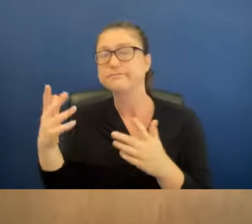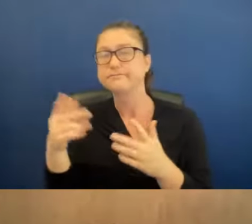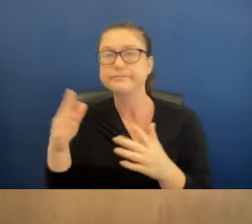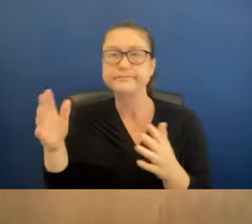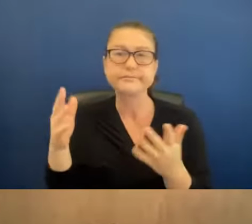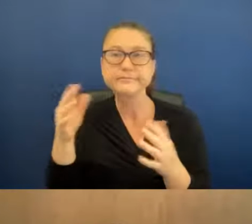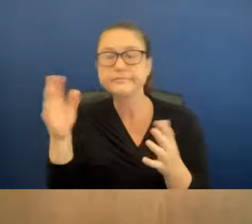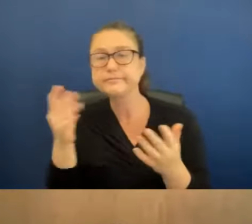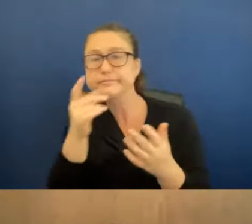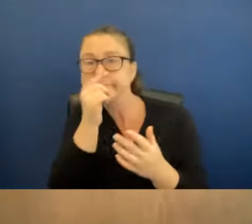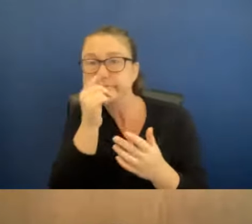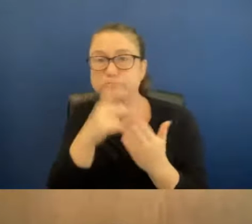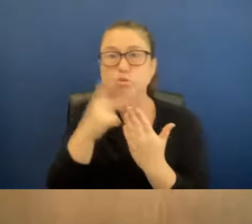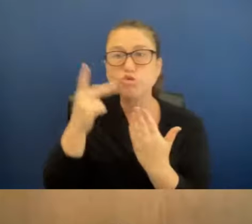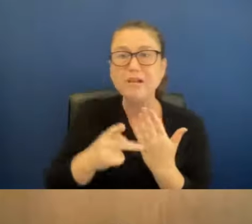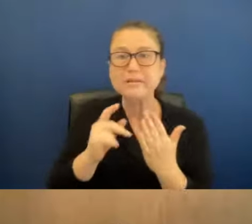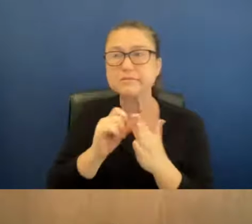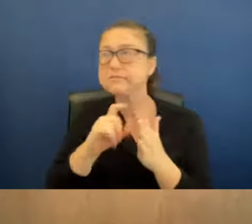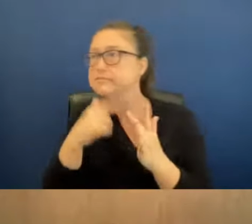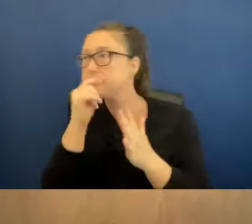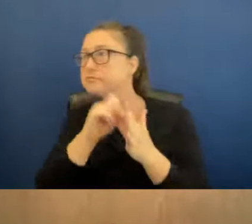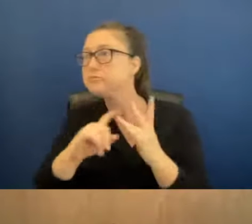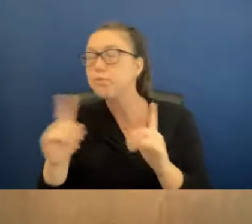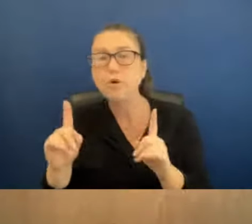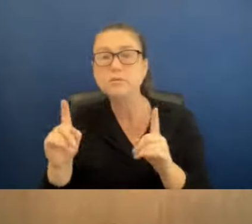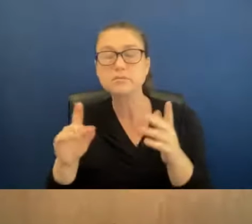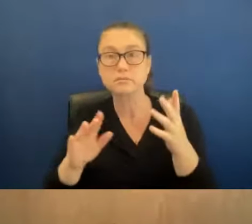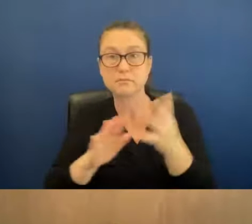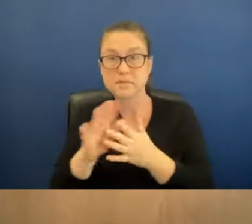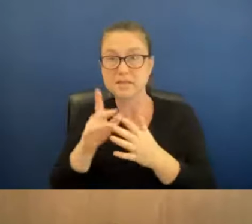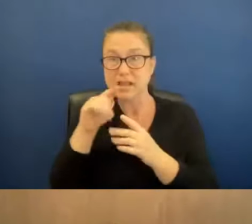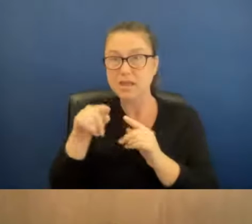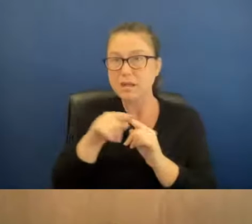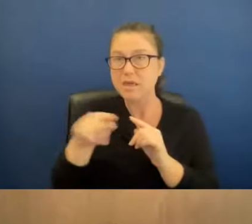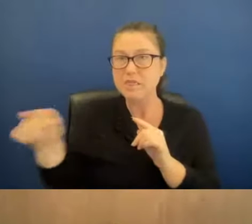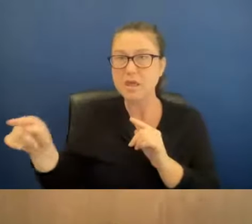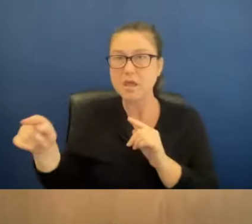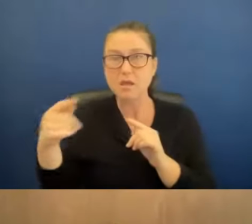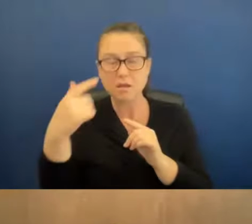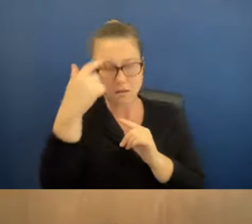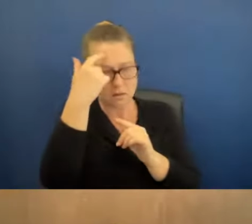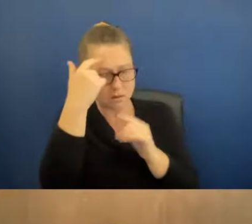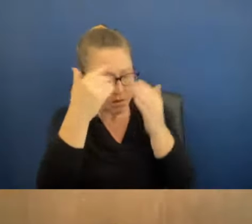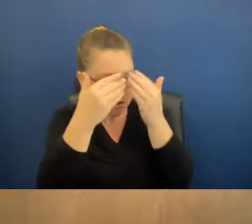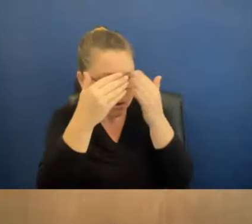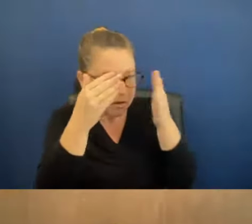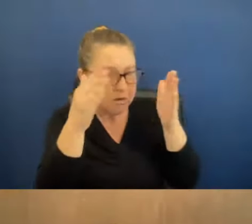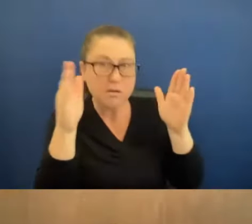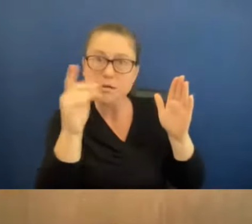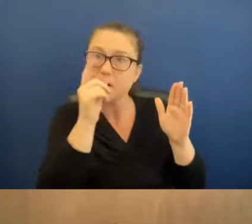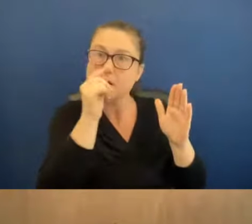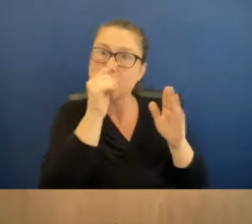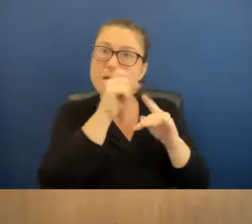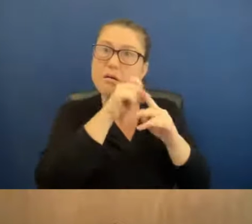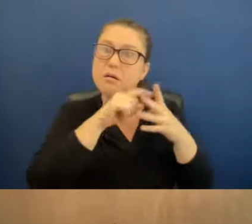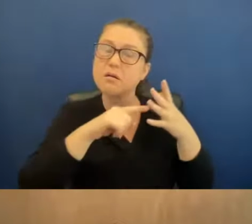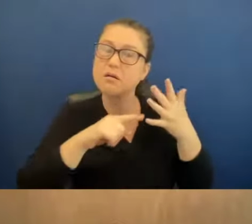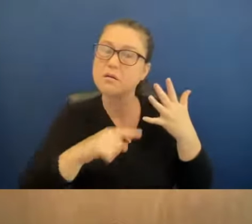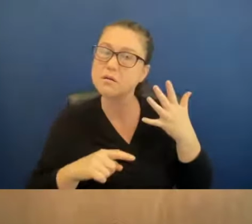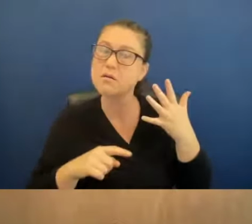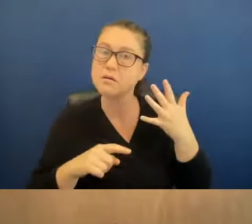that you could do so that you could actually open up some of the young people's possibility structures of what they thought might be